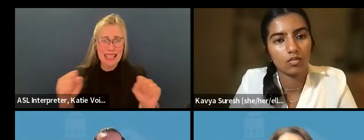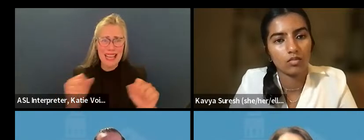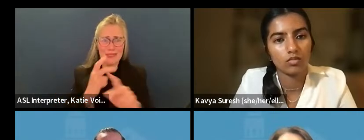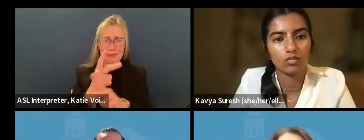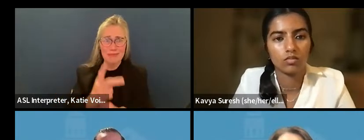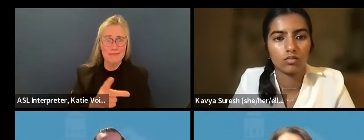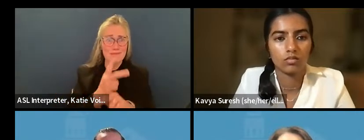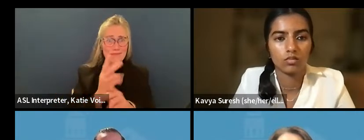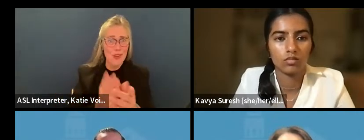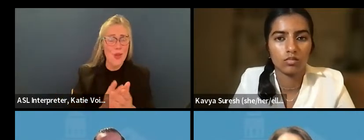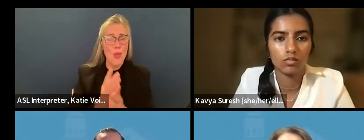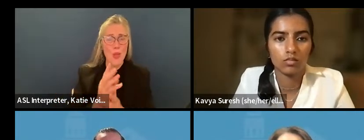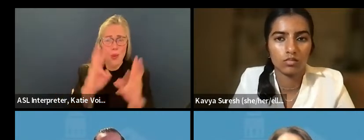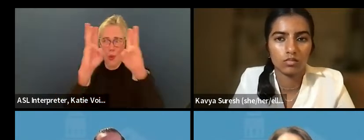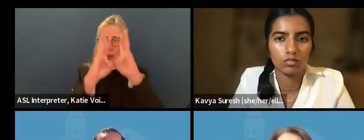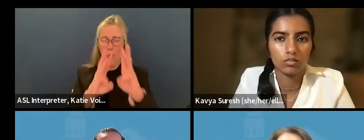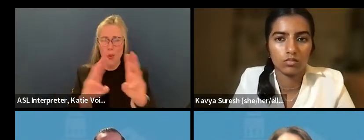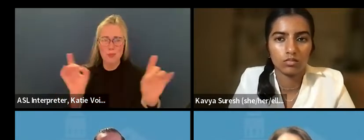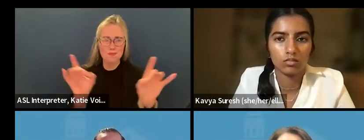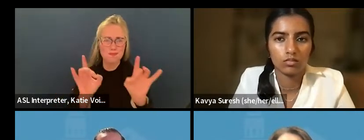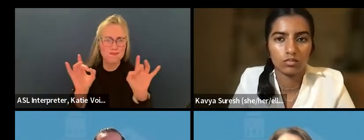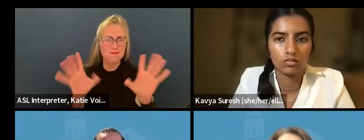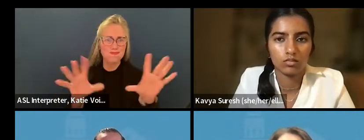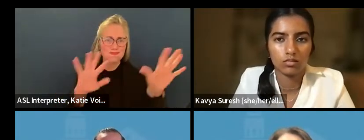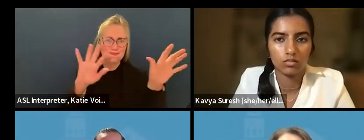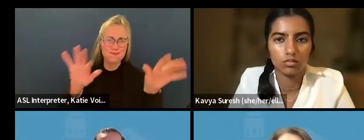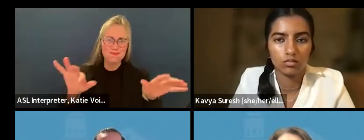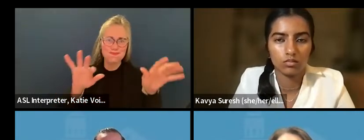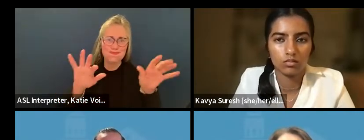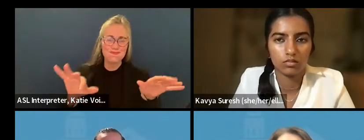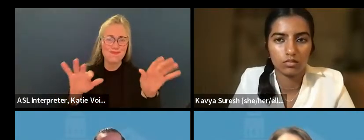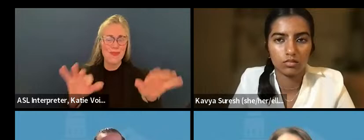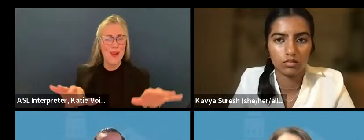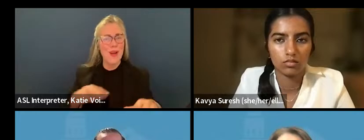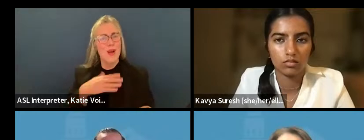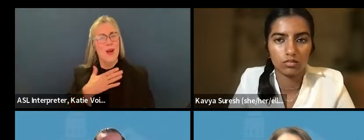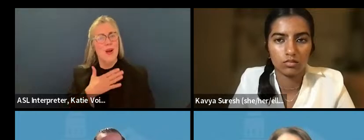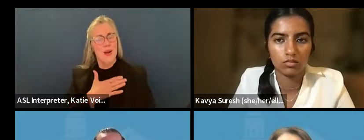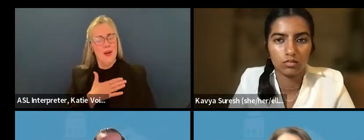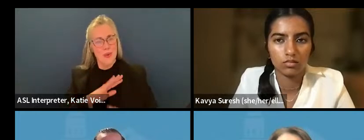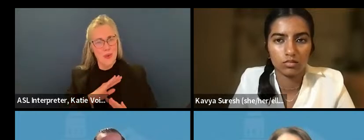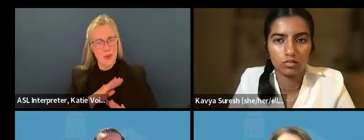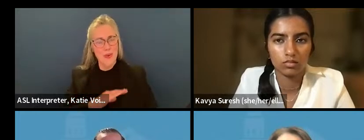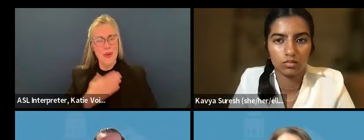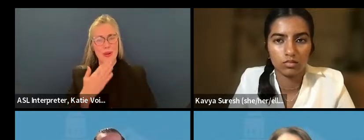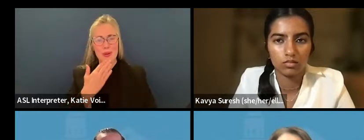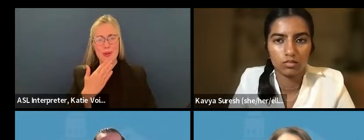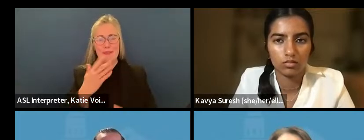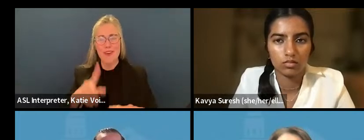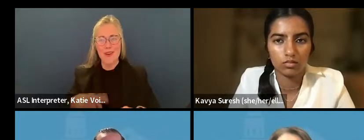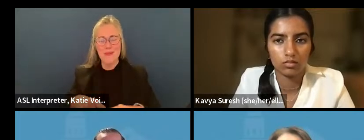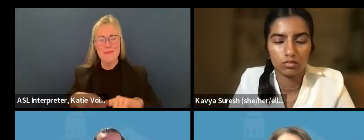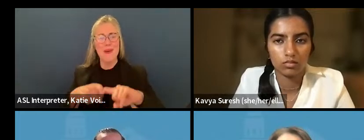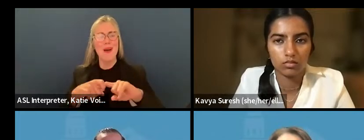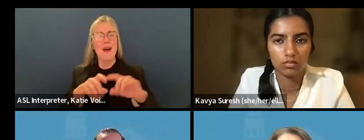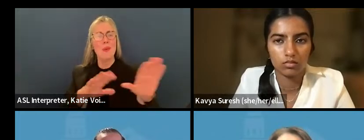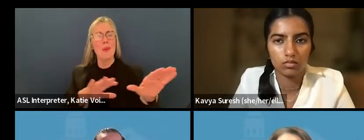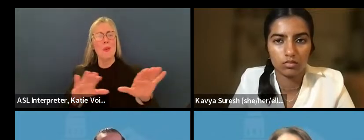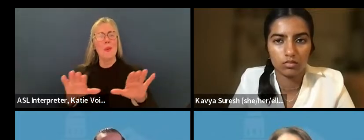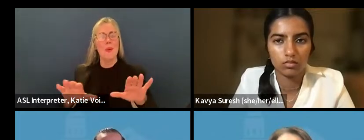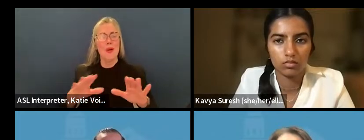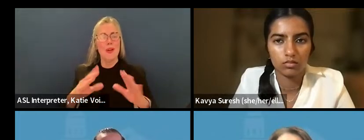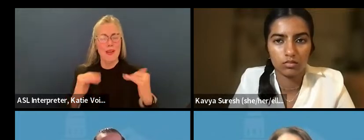throughout this weather that we're doing and we're having, and we're grateful for this pause to be able to have this meeting and also for the community to kind of